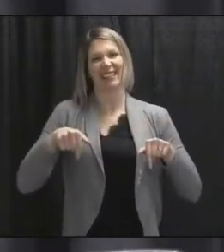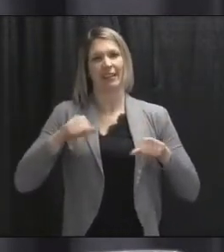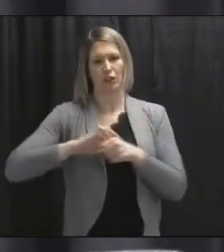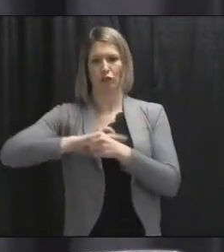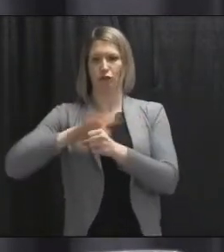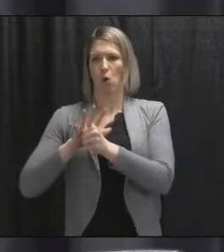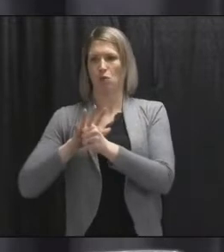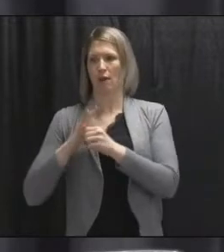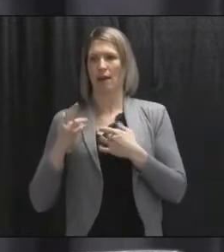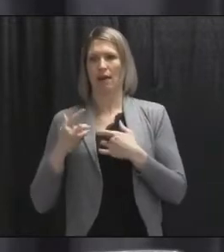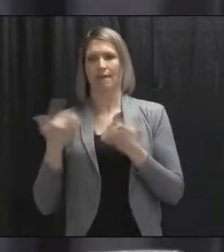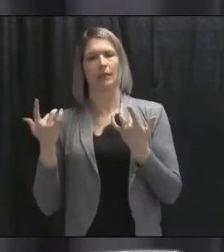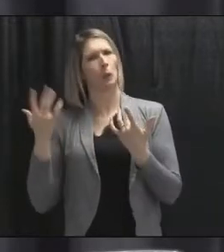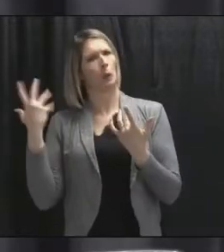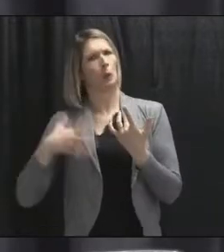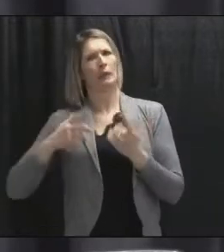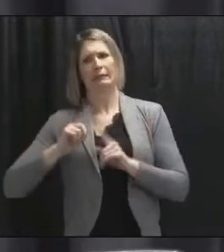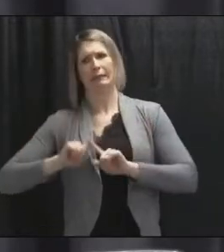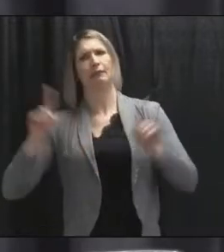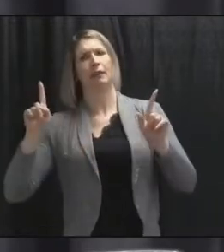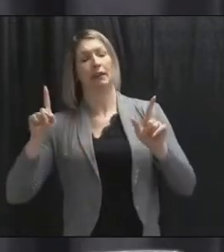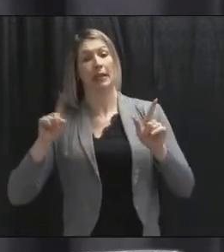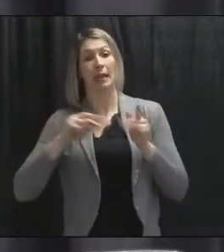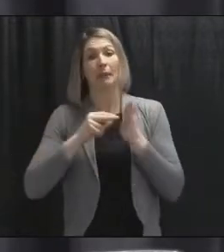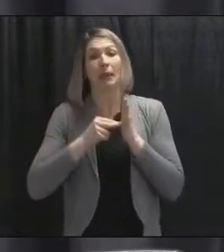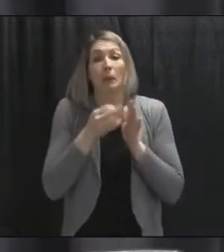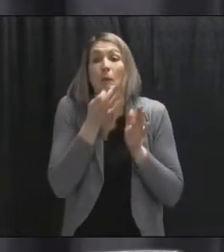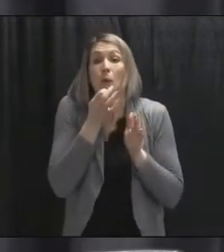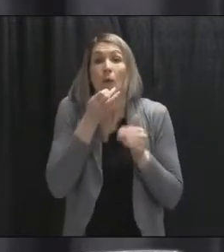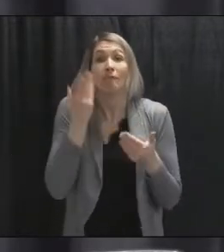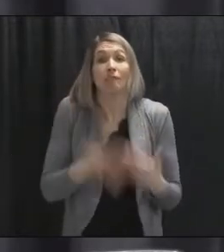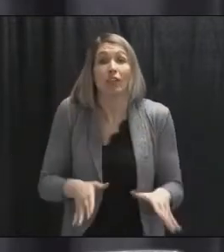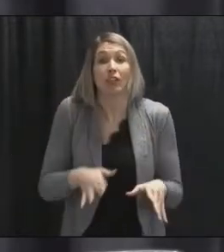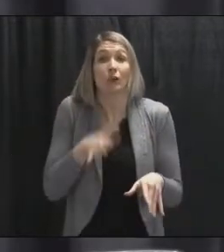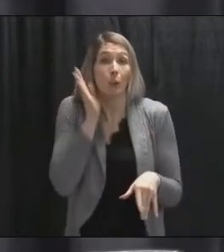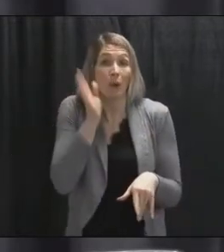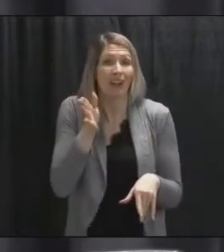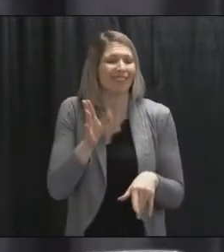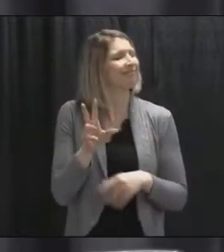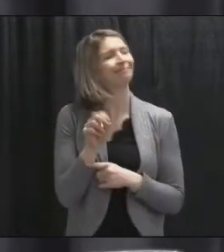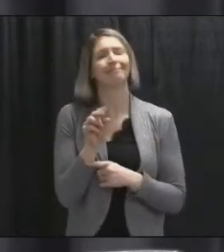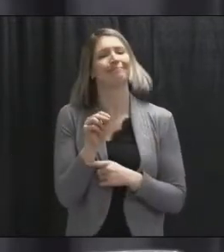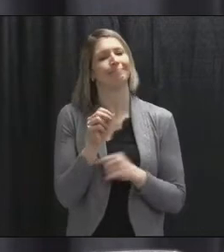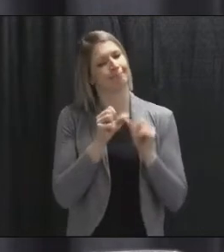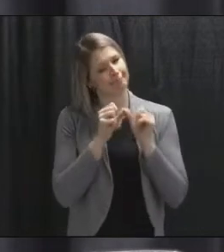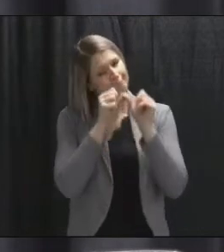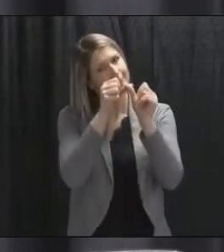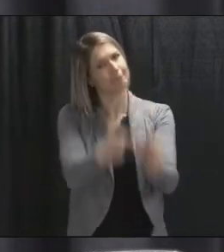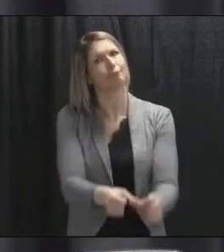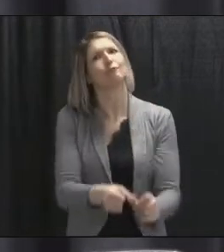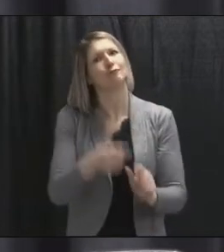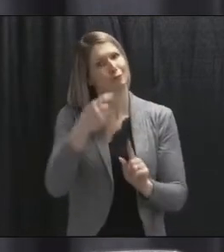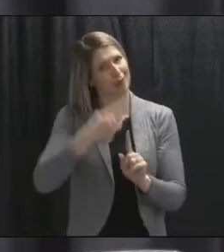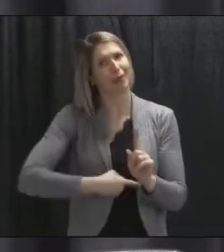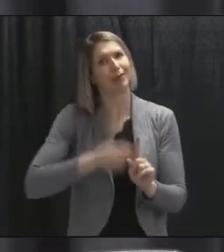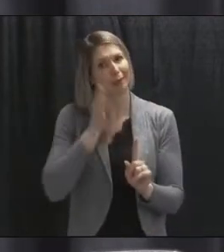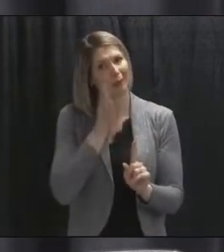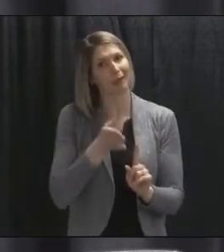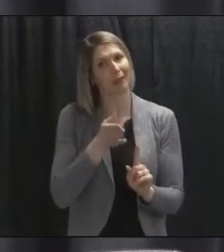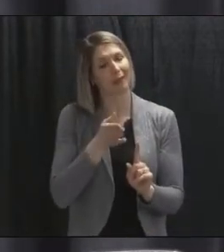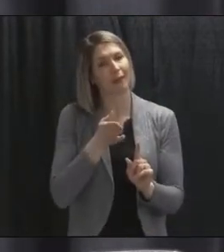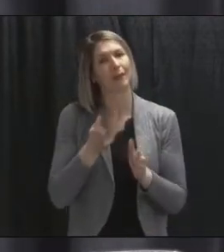a sprint, it's a marathon, and we need to prepare for that. For